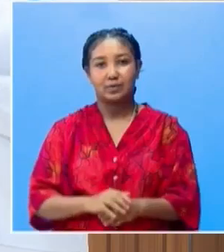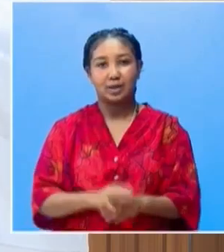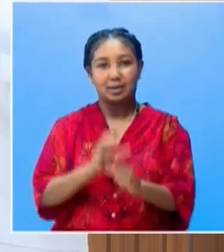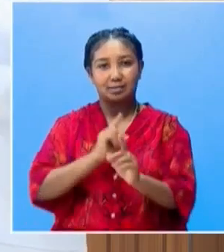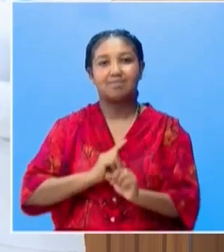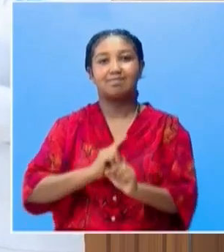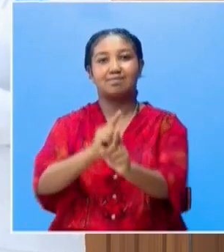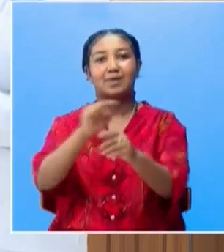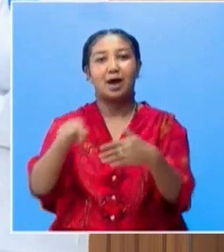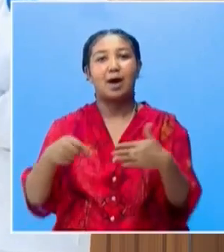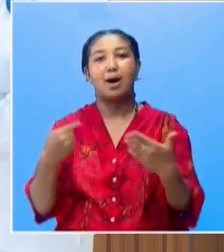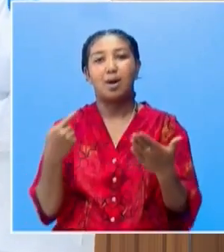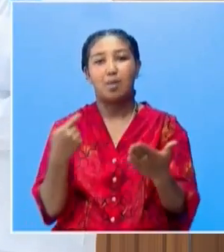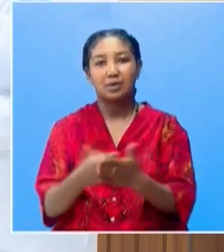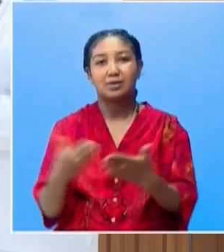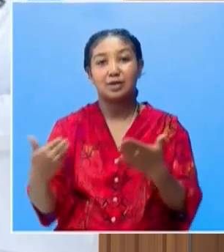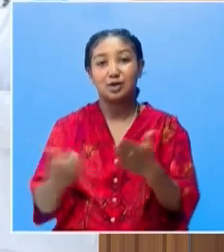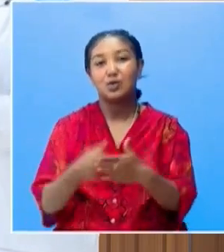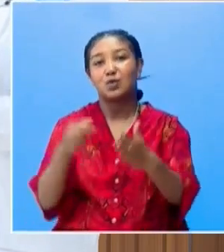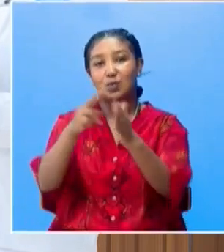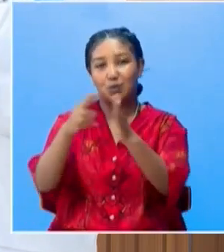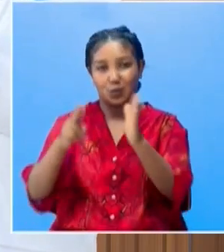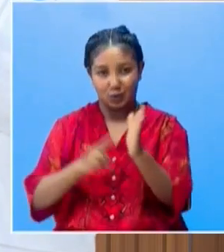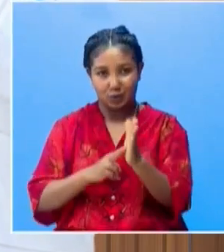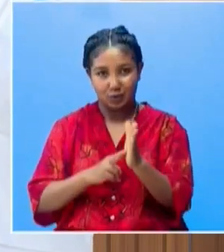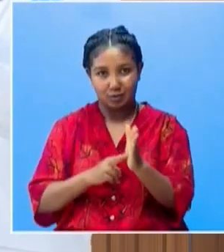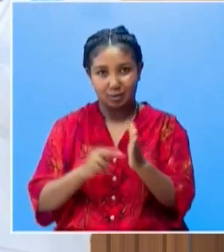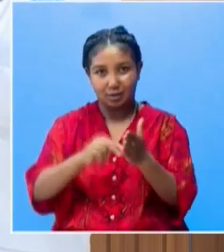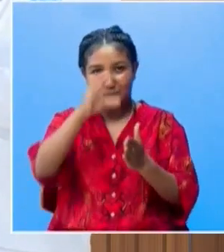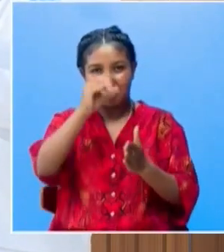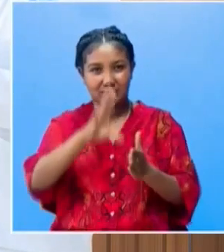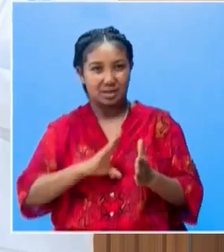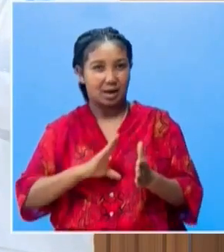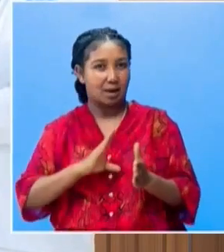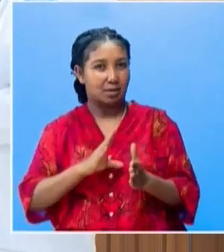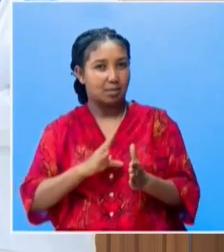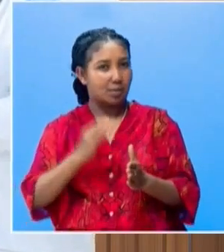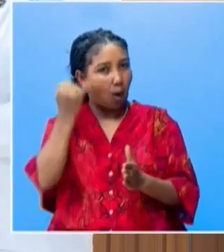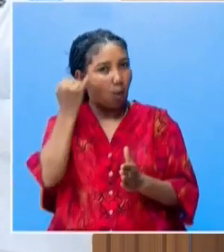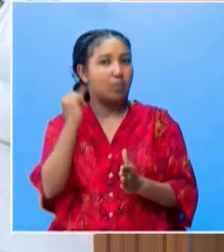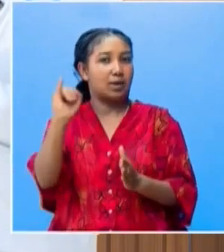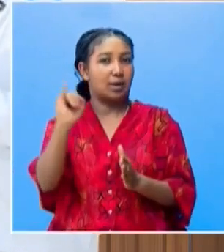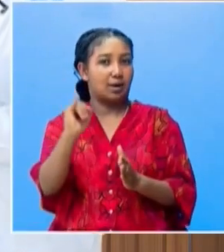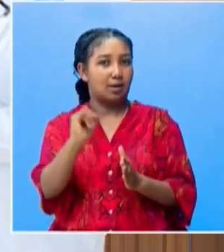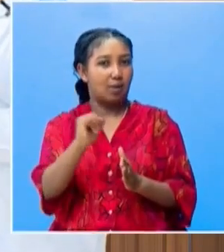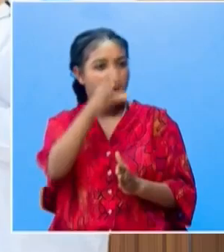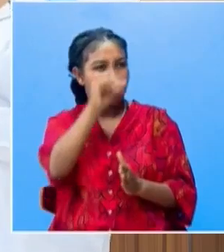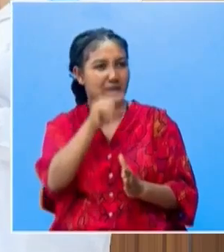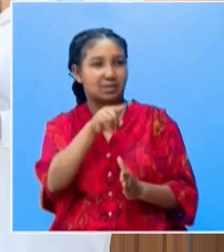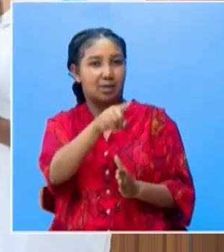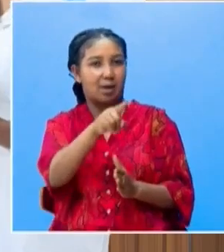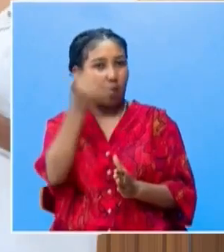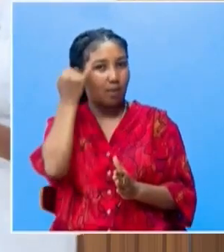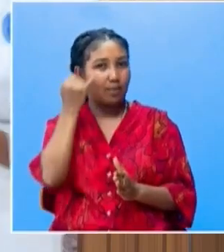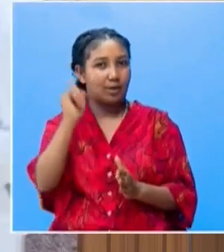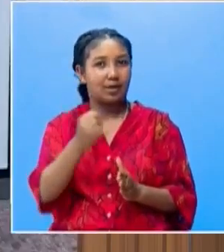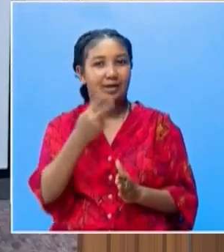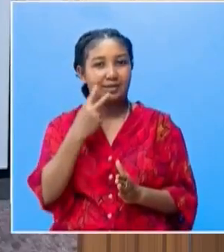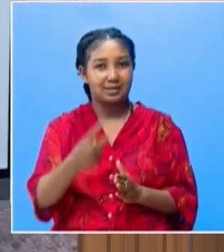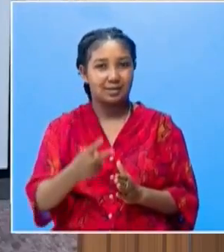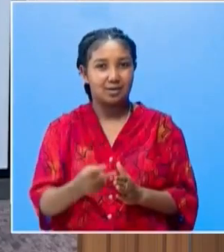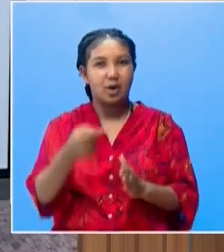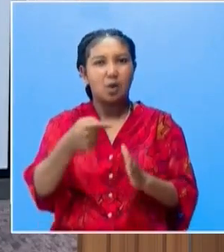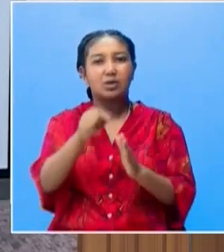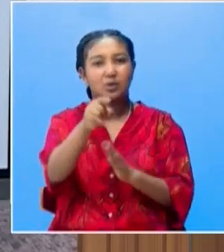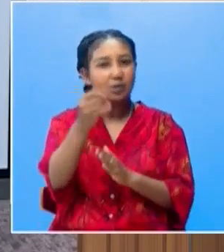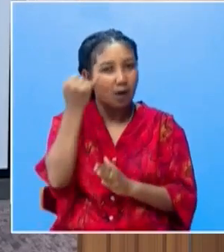tells us about the new rule. That means his personal opinion or her personal opinion. Let's see. What's